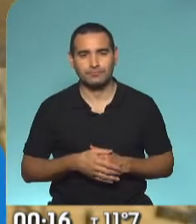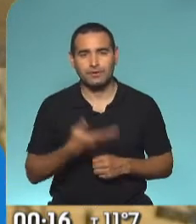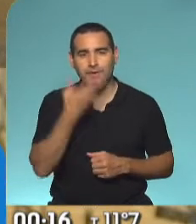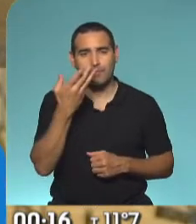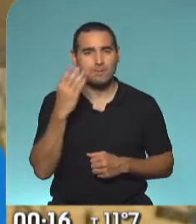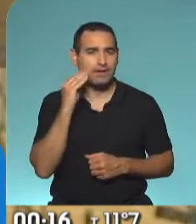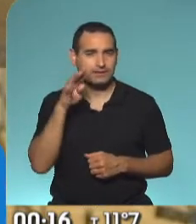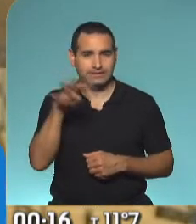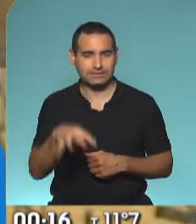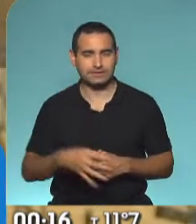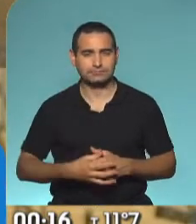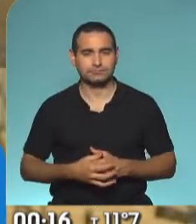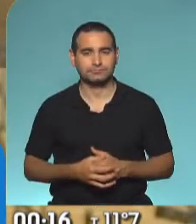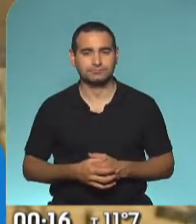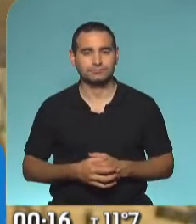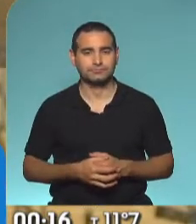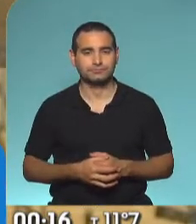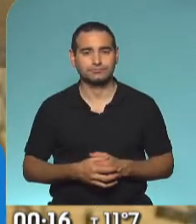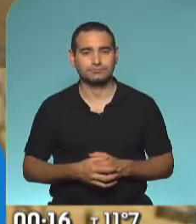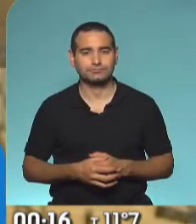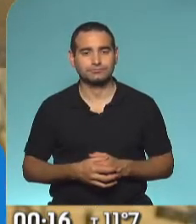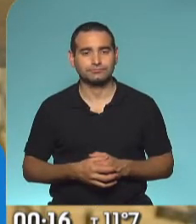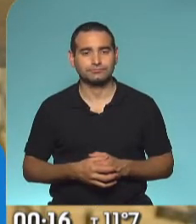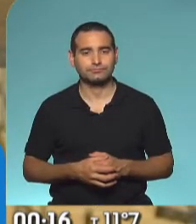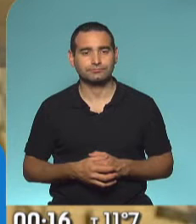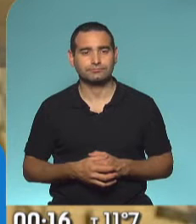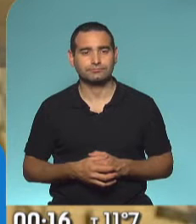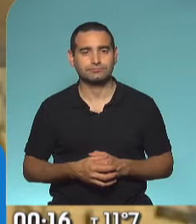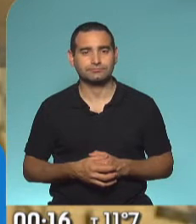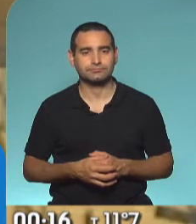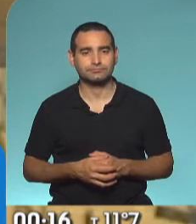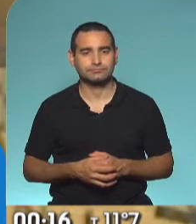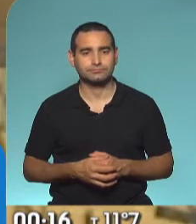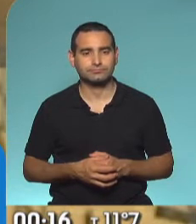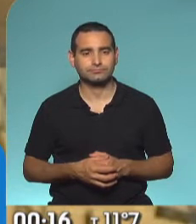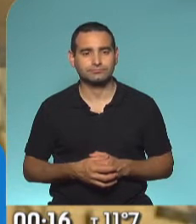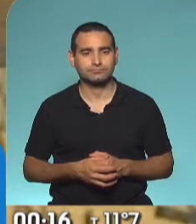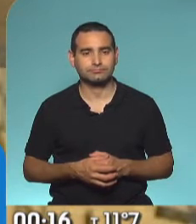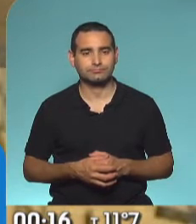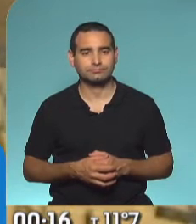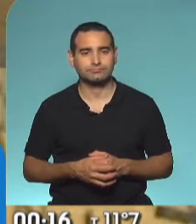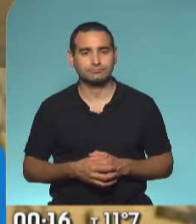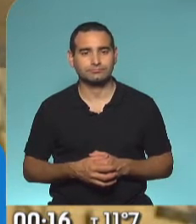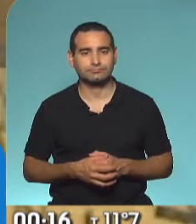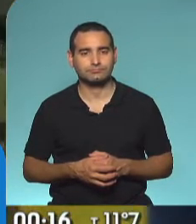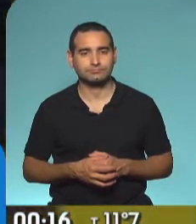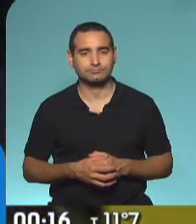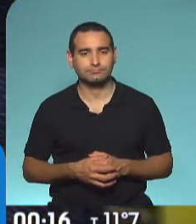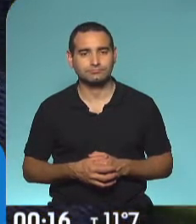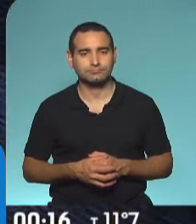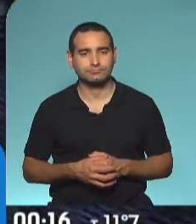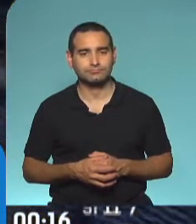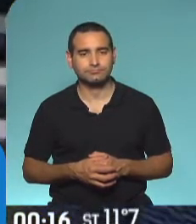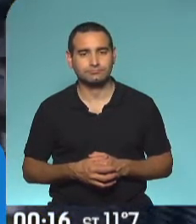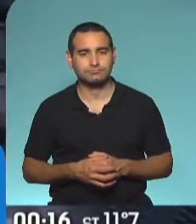been gradually increasing the numbers that we vaccinate as we move through the phase 1, the phase 2 and the phase 3 trials. We're up to about 7,000 people vaccinated now, so